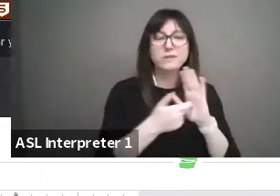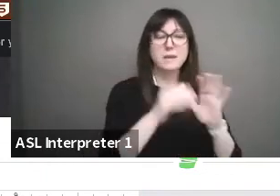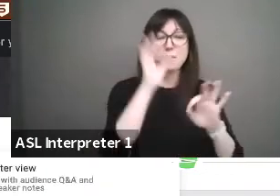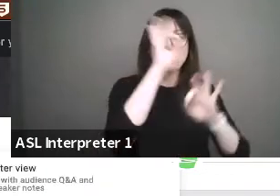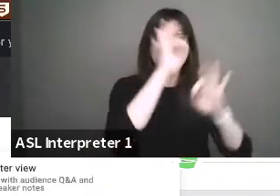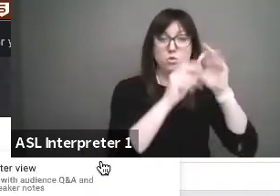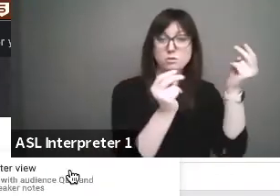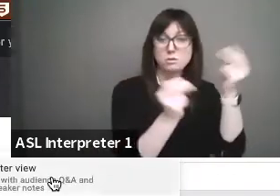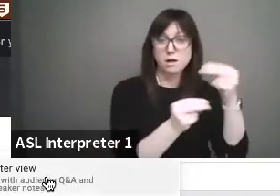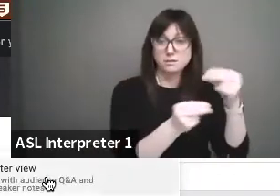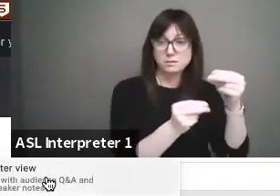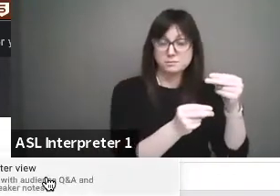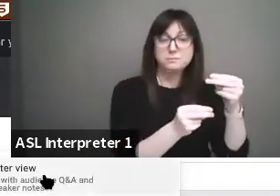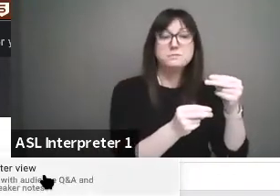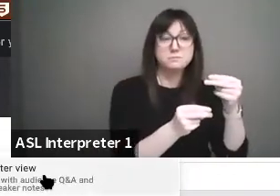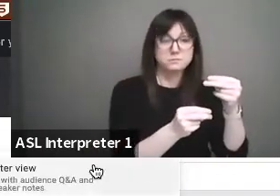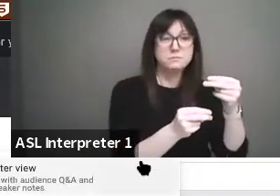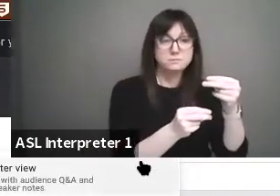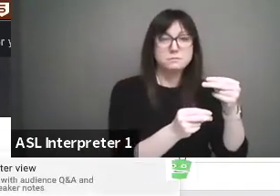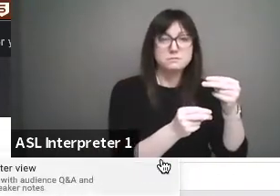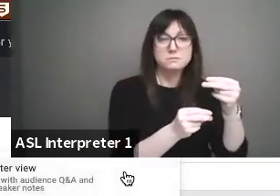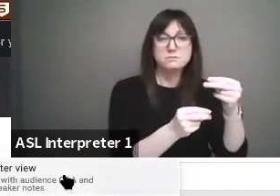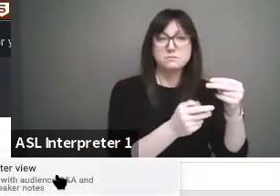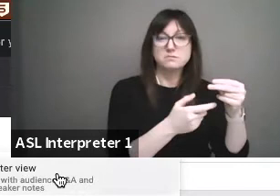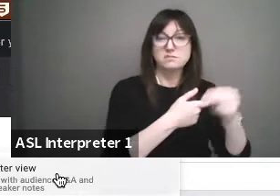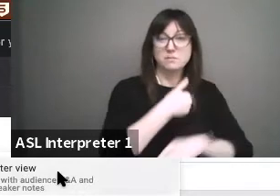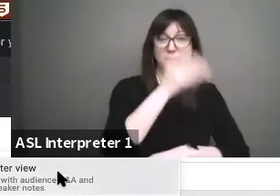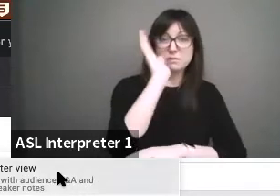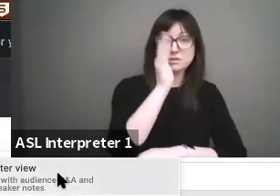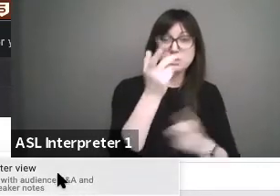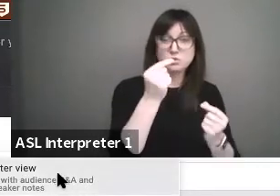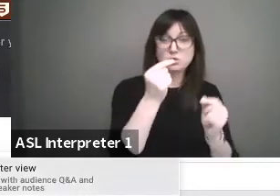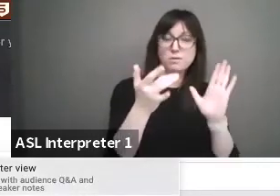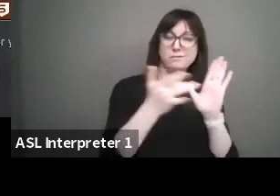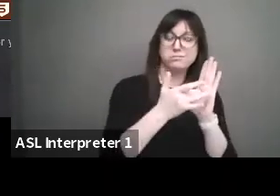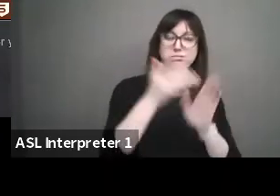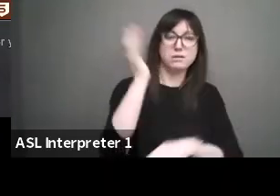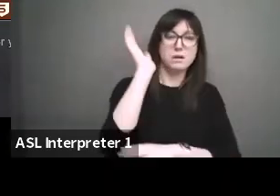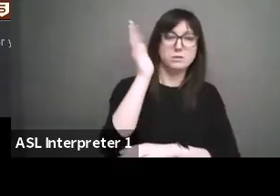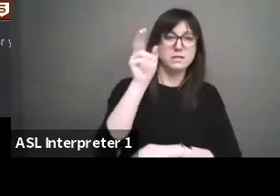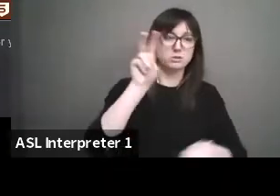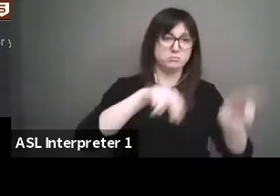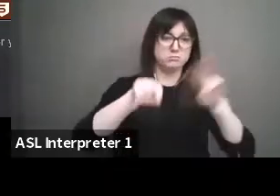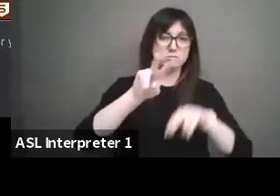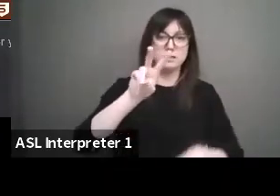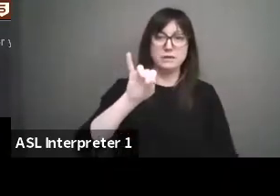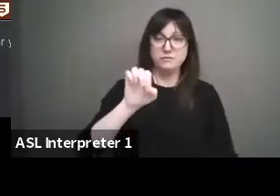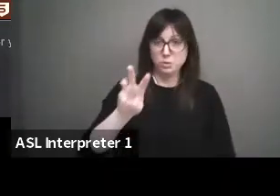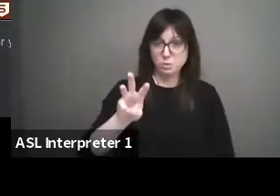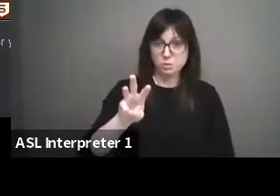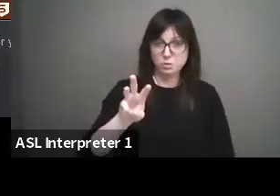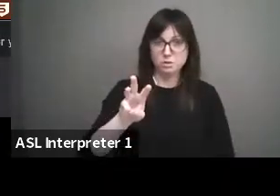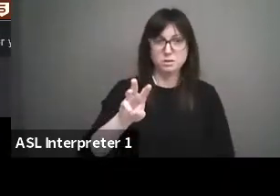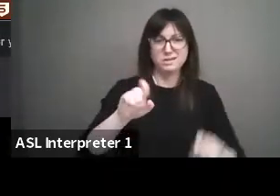instance, when I was presenting, I selected presenter view. I deleted this